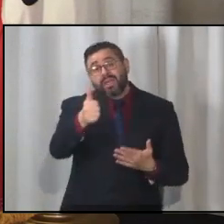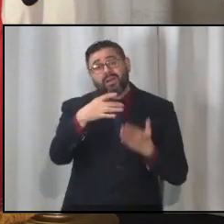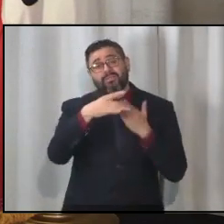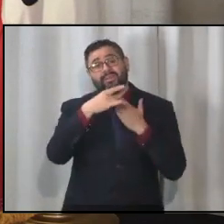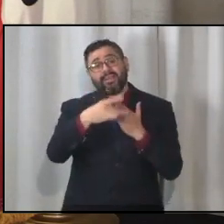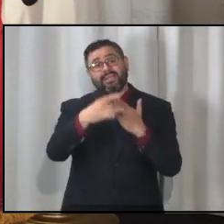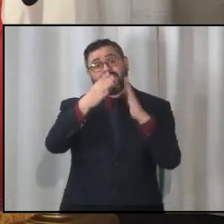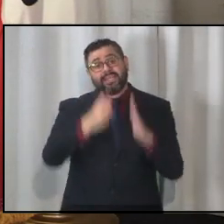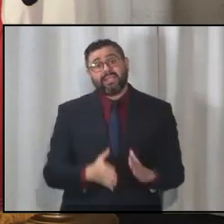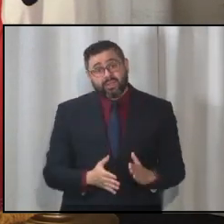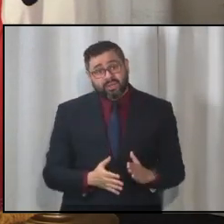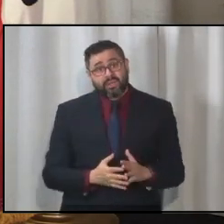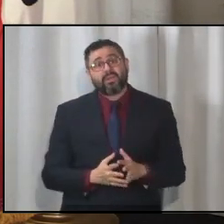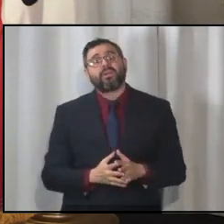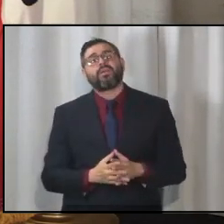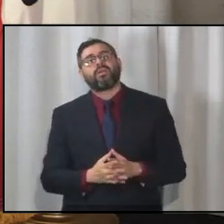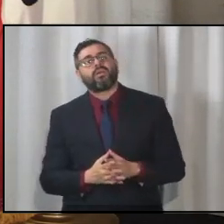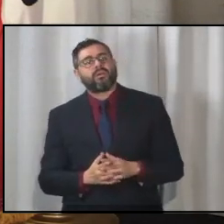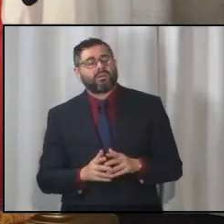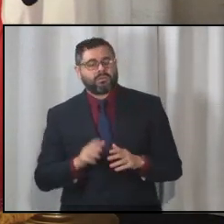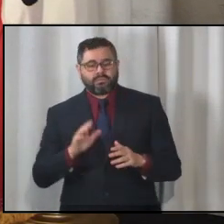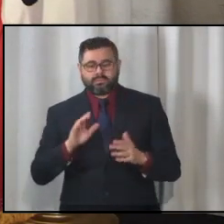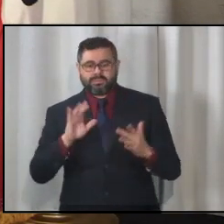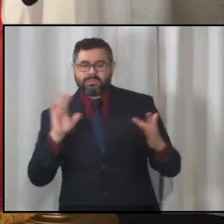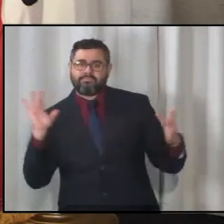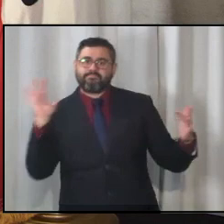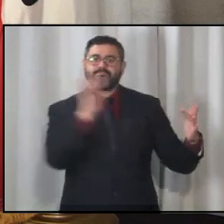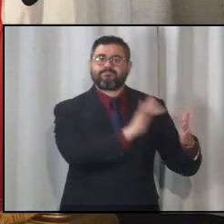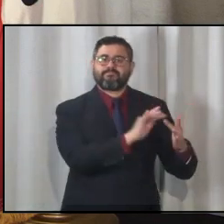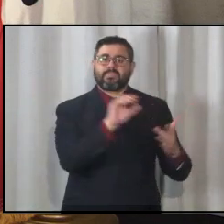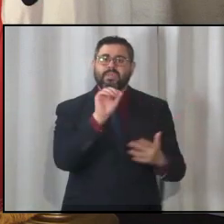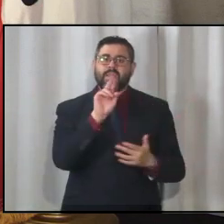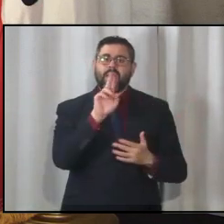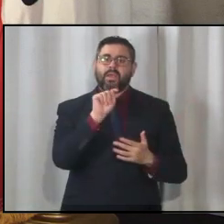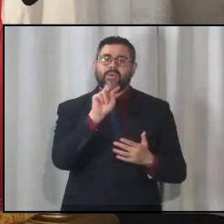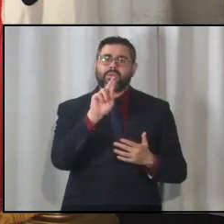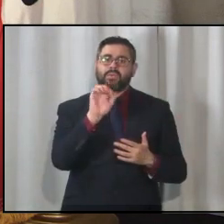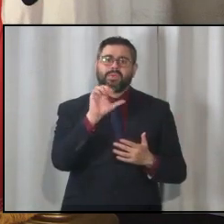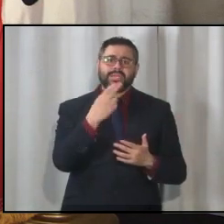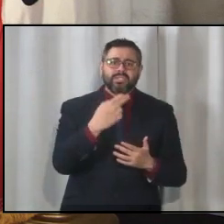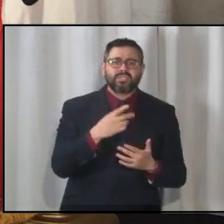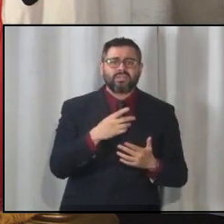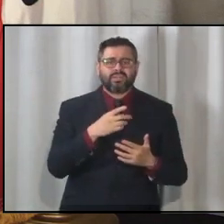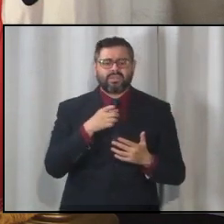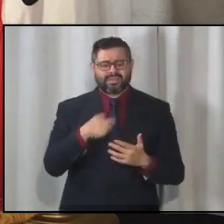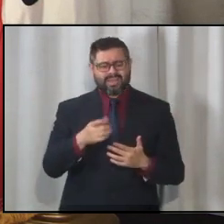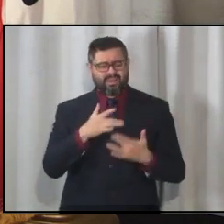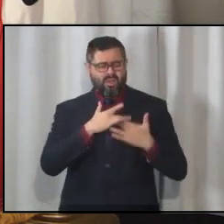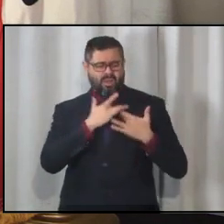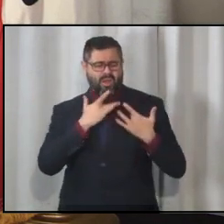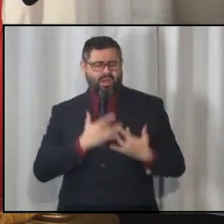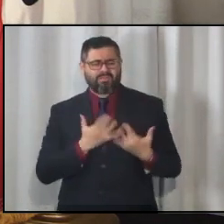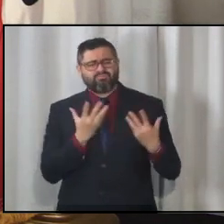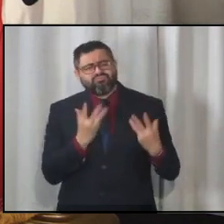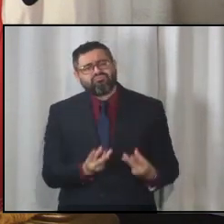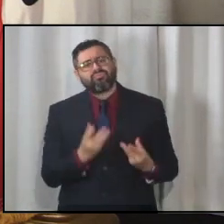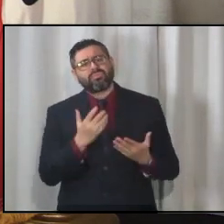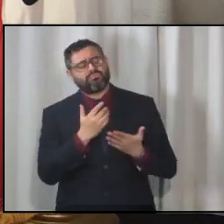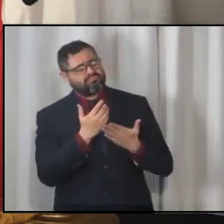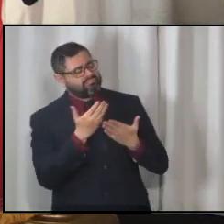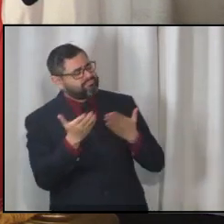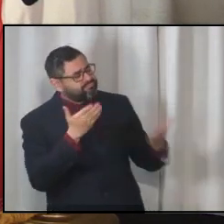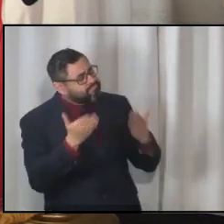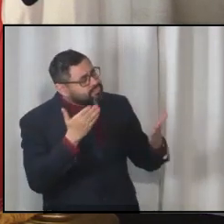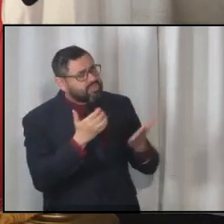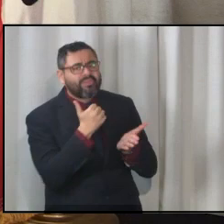entire team. Everyone who's doing outreach, everyone who's engaged in this work, you have to have a heart to serve, to do this work. And we